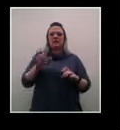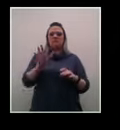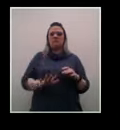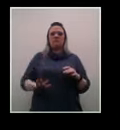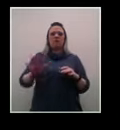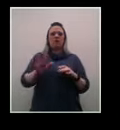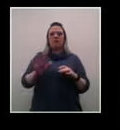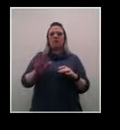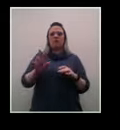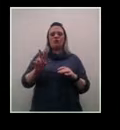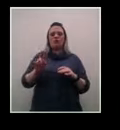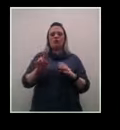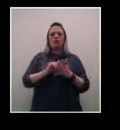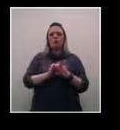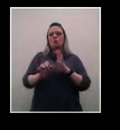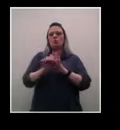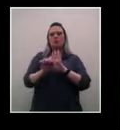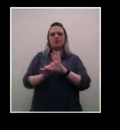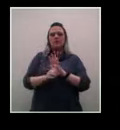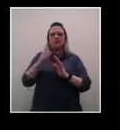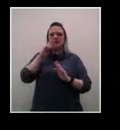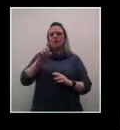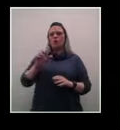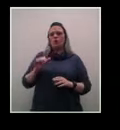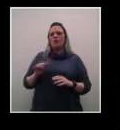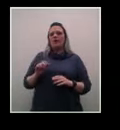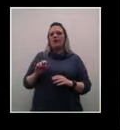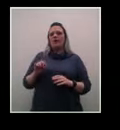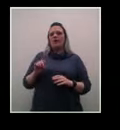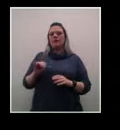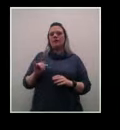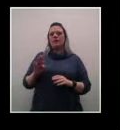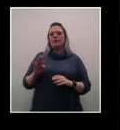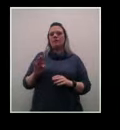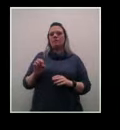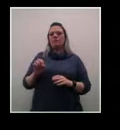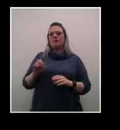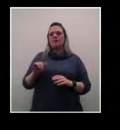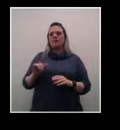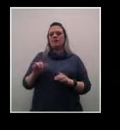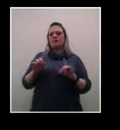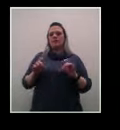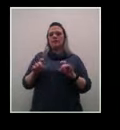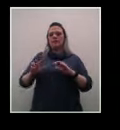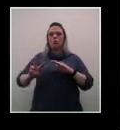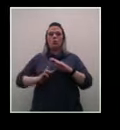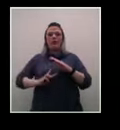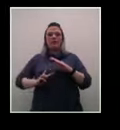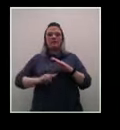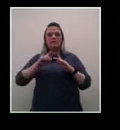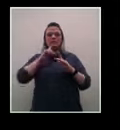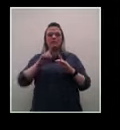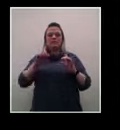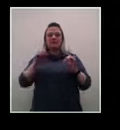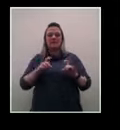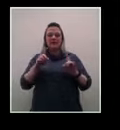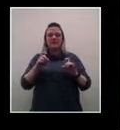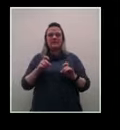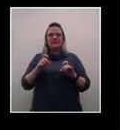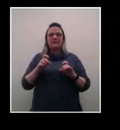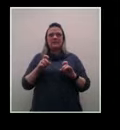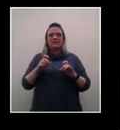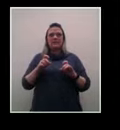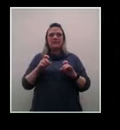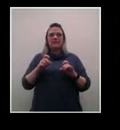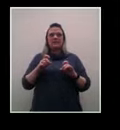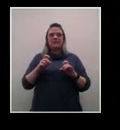York of antibody testing. The Wegmans testing, we hear they are testing at the Wegmans